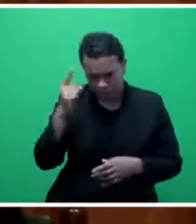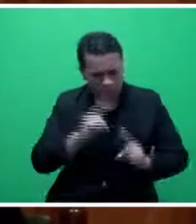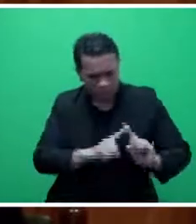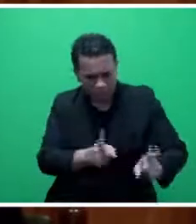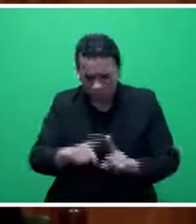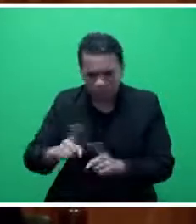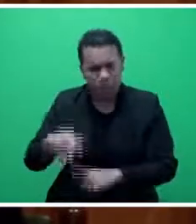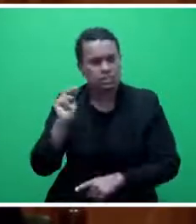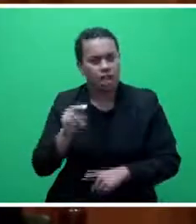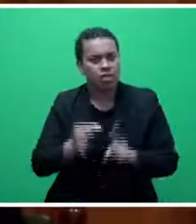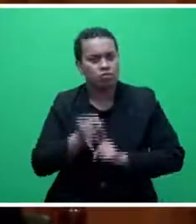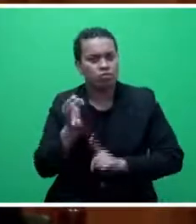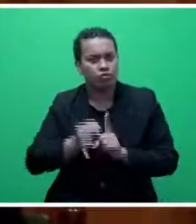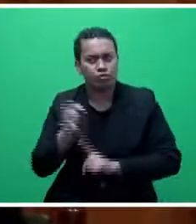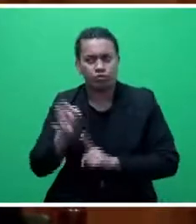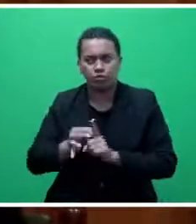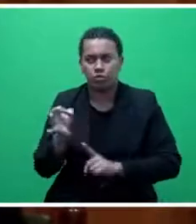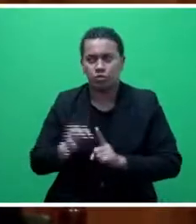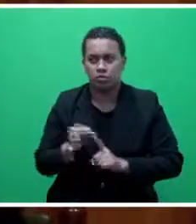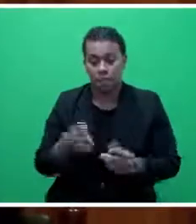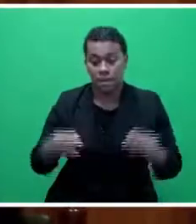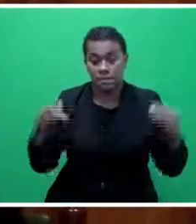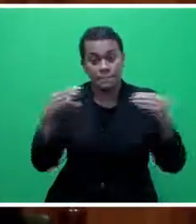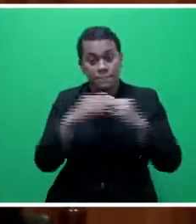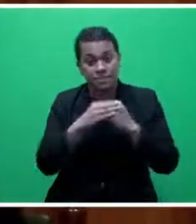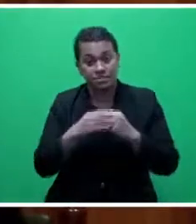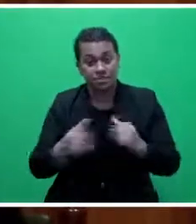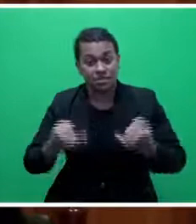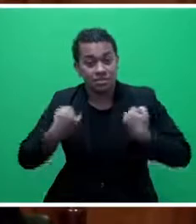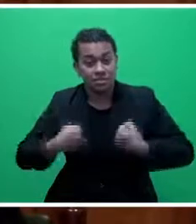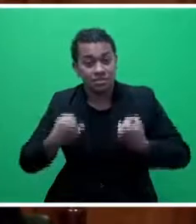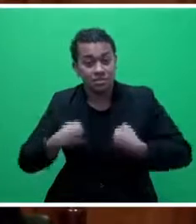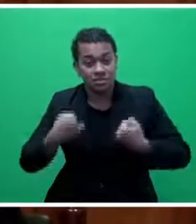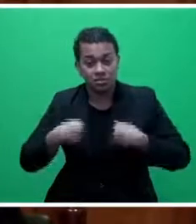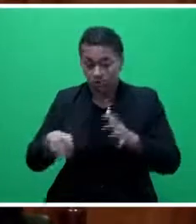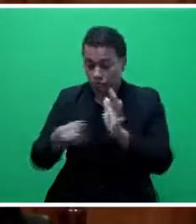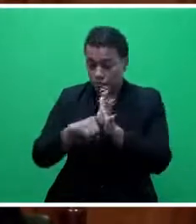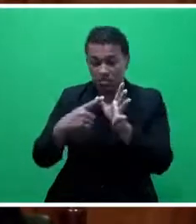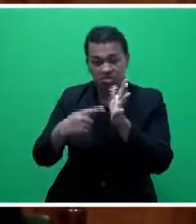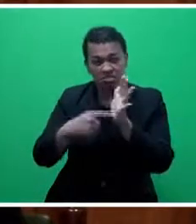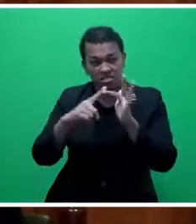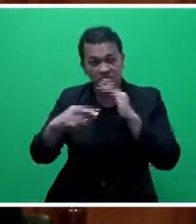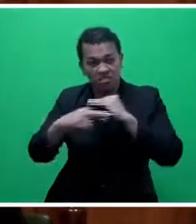The banks increase their rates as a way of mitigating the risks.